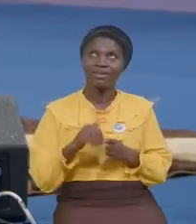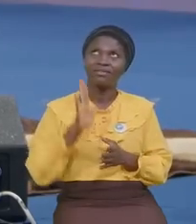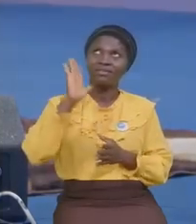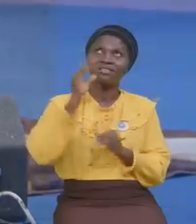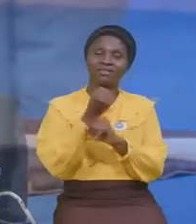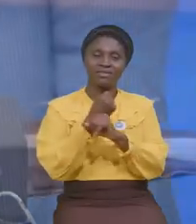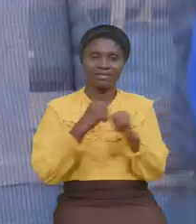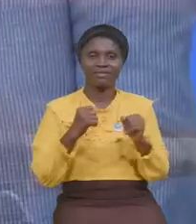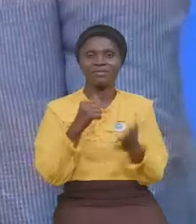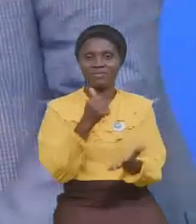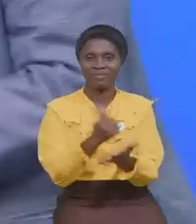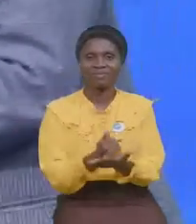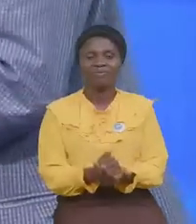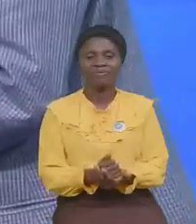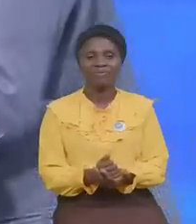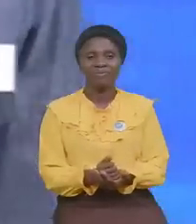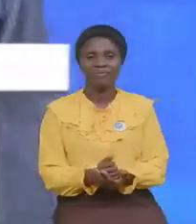salvation.